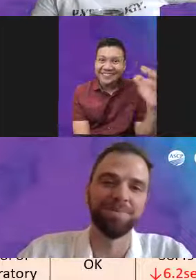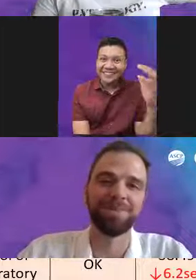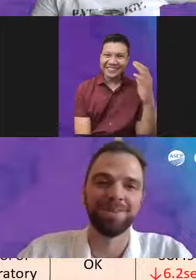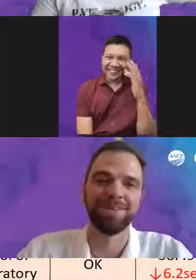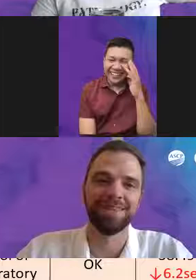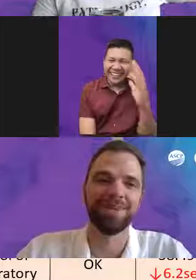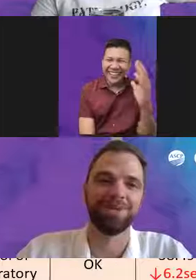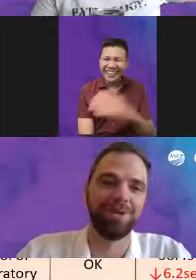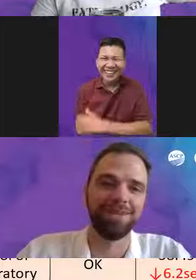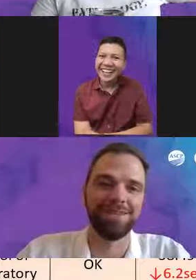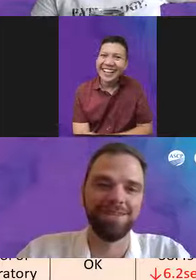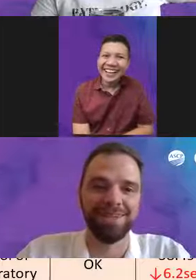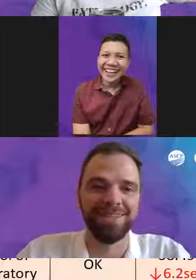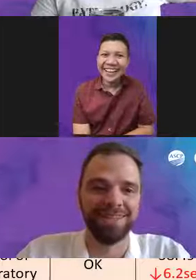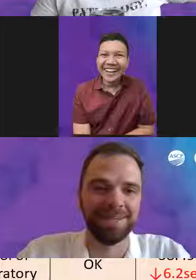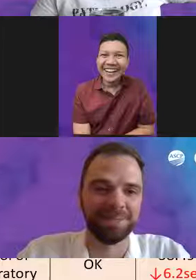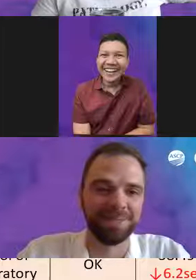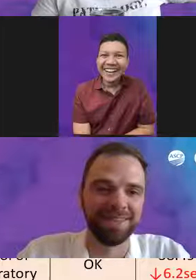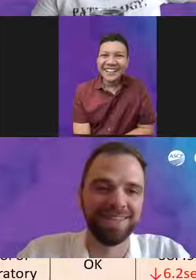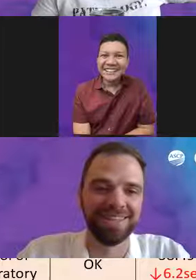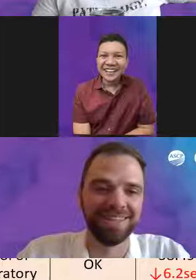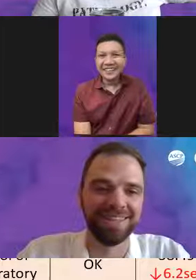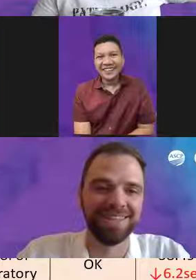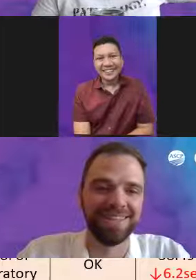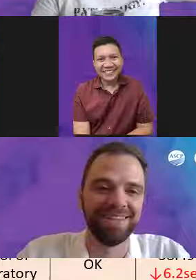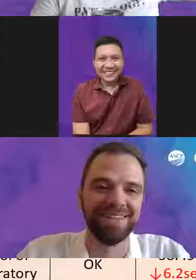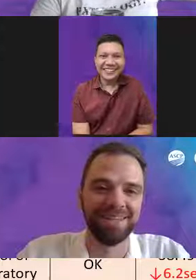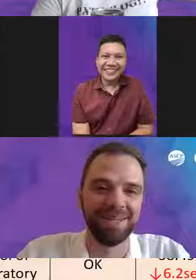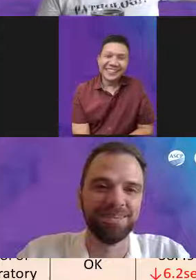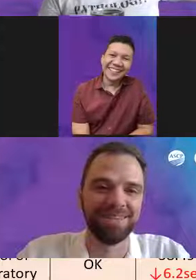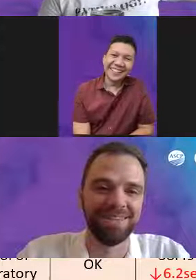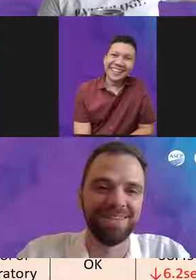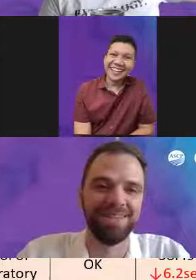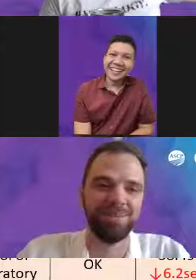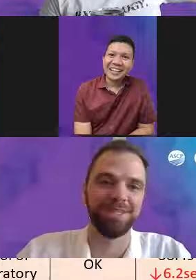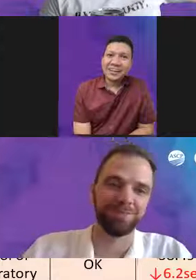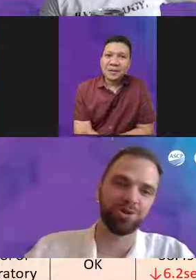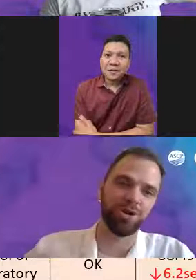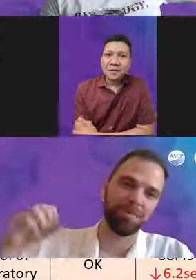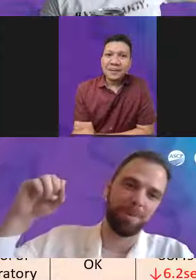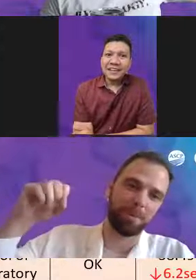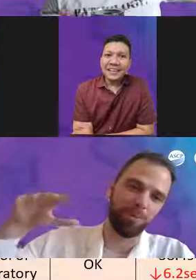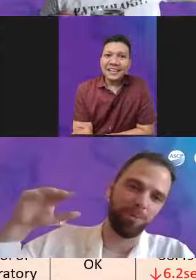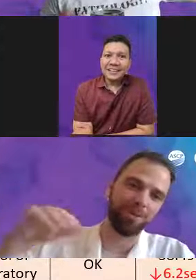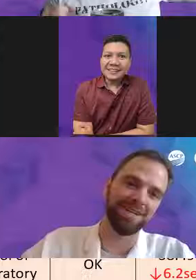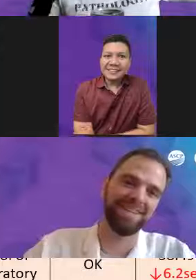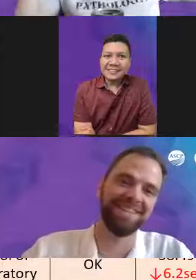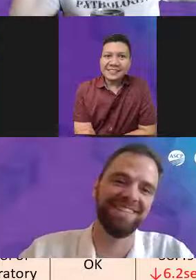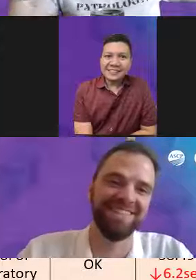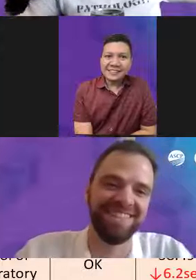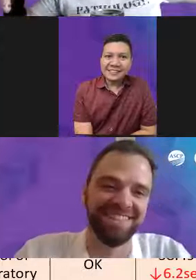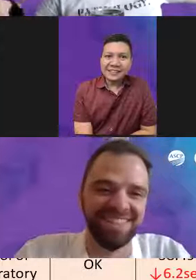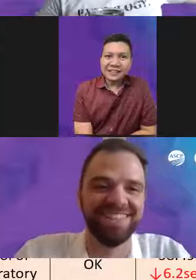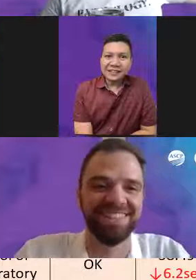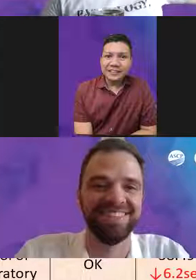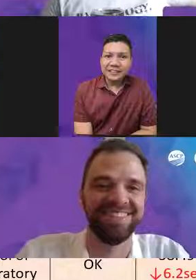so impressed. Throw down the cell gauntlet. Yeah. That's right. Yep. So if you're out there,